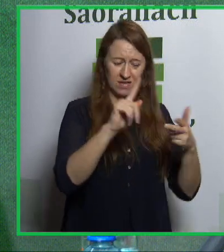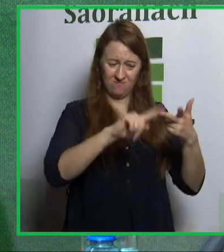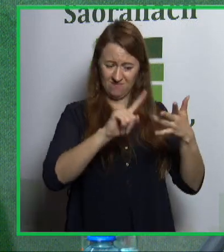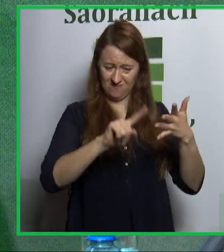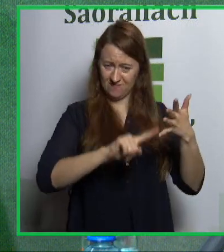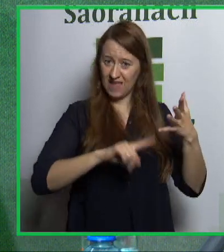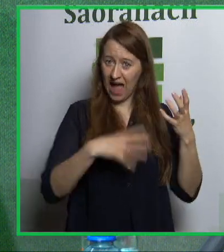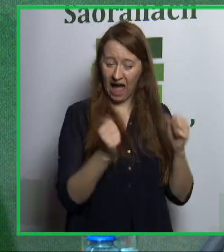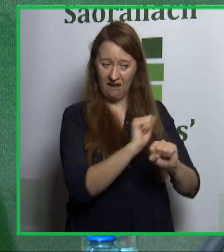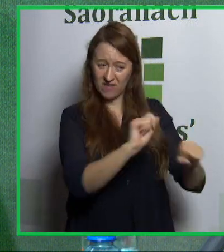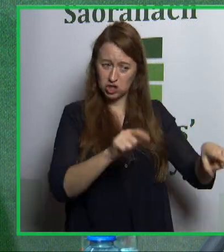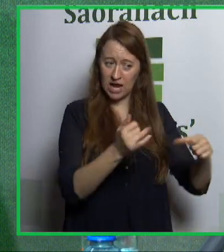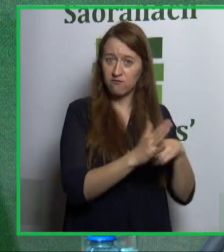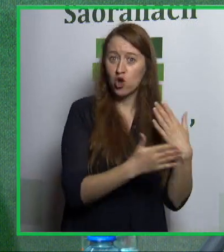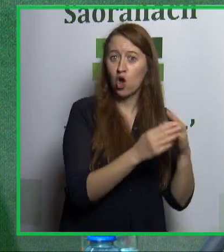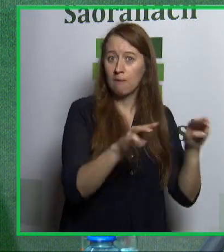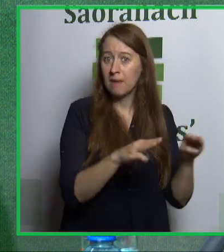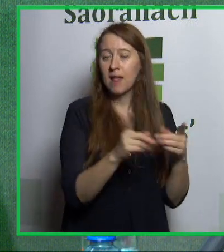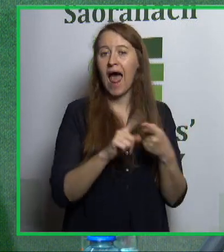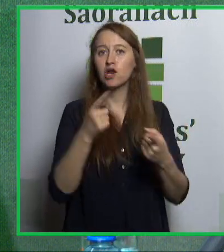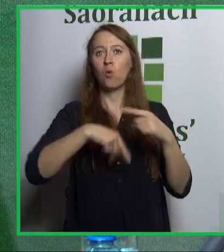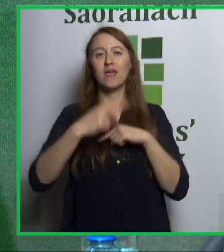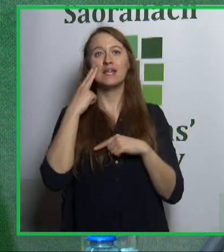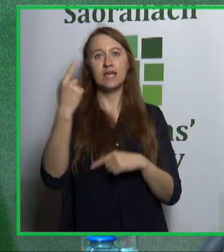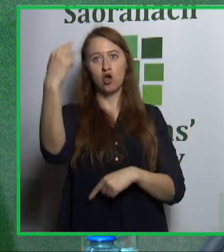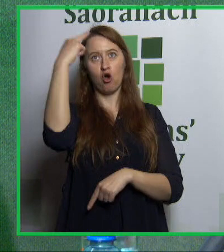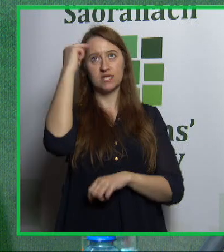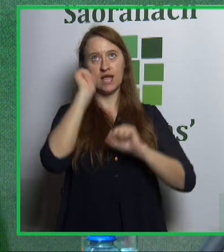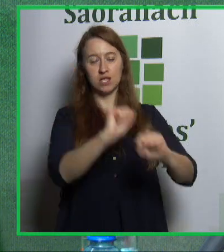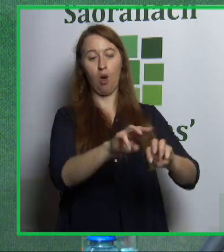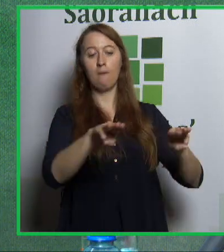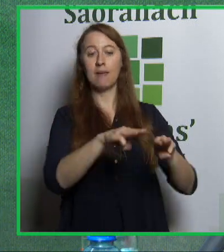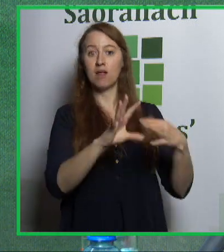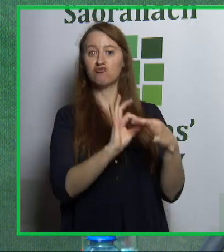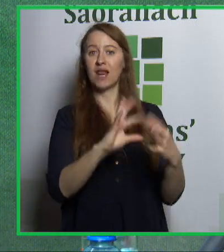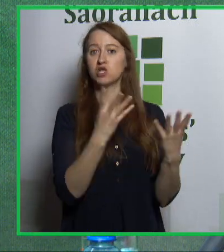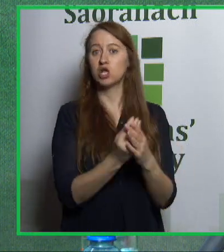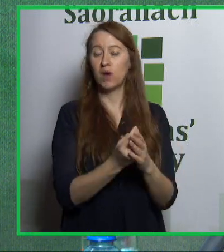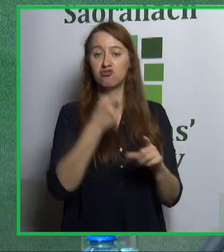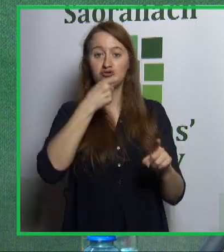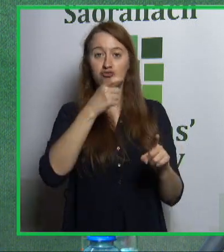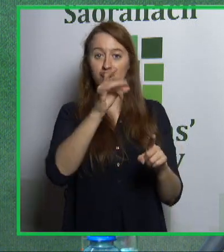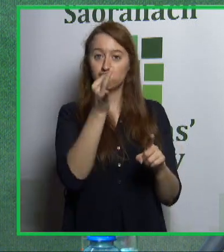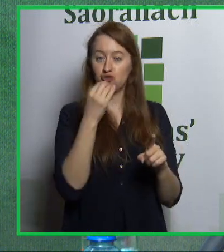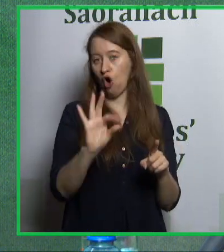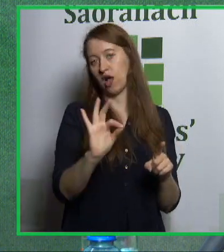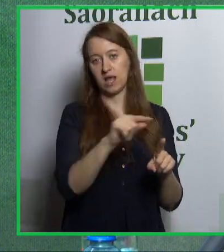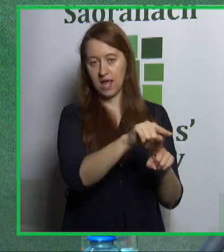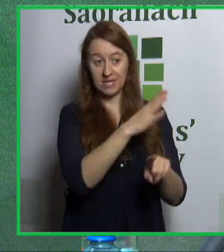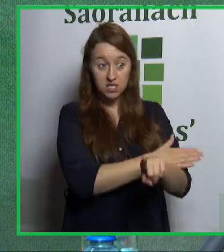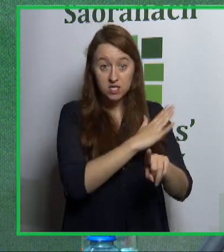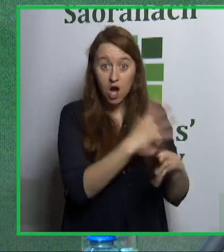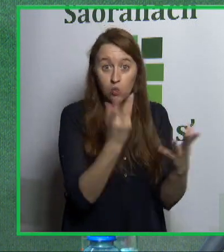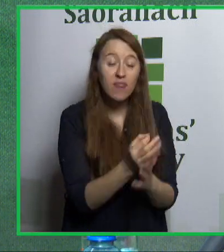to understand that people's relationship with drugs doesn't begin with cannabis, it doesn't begin with ecstasy or cocaine. Our relationship with